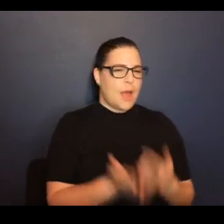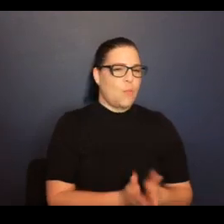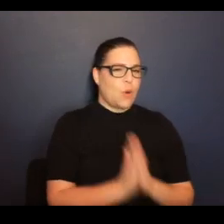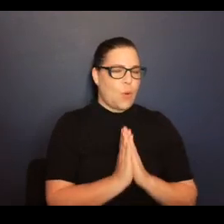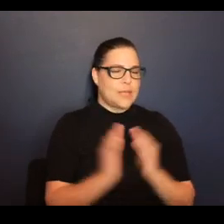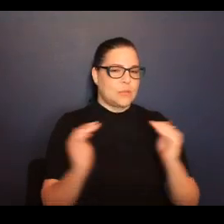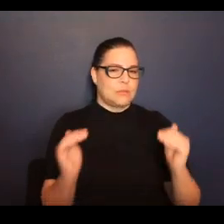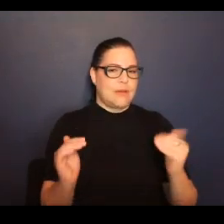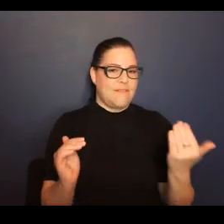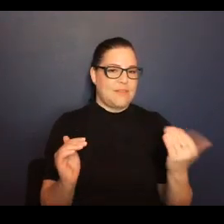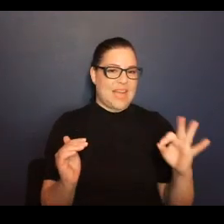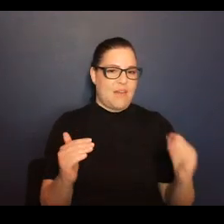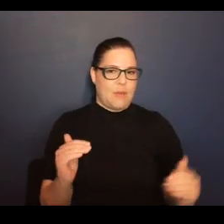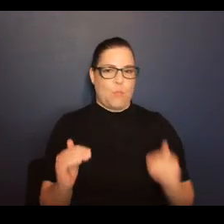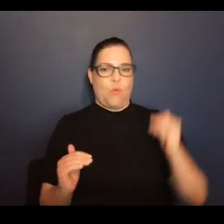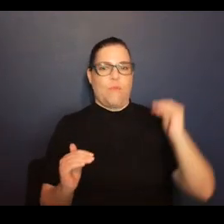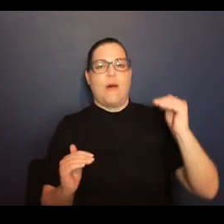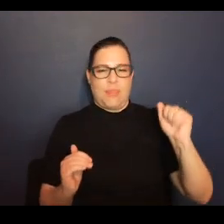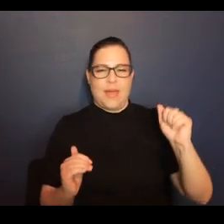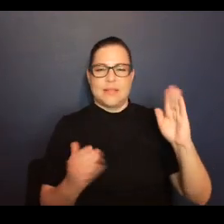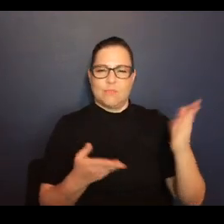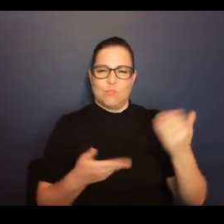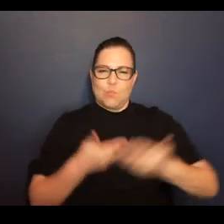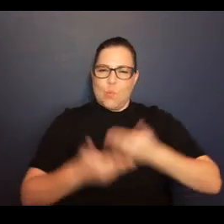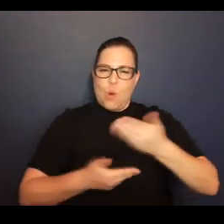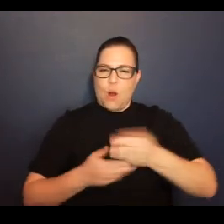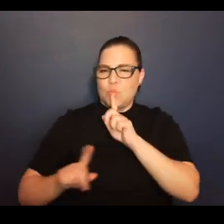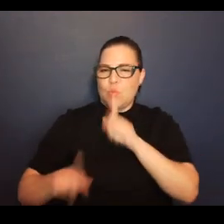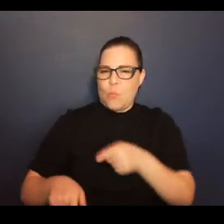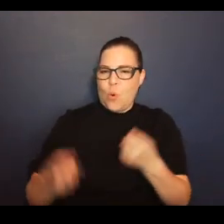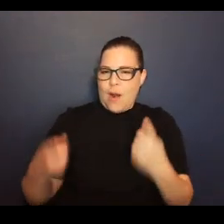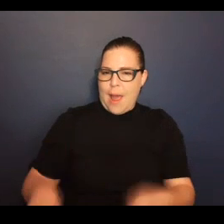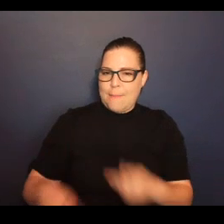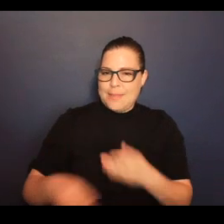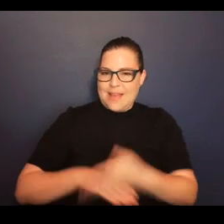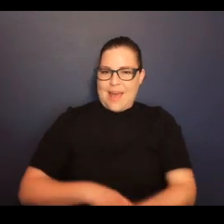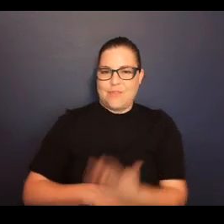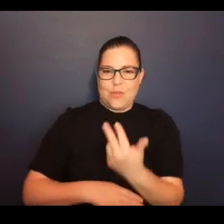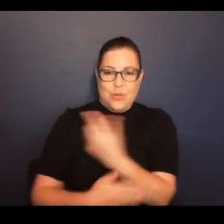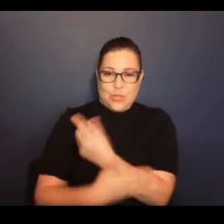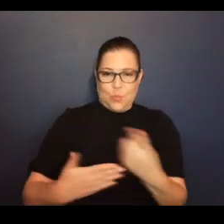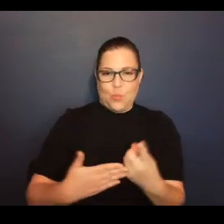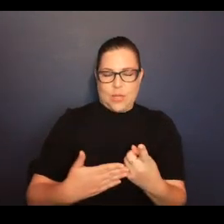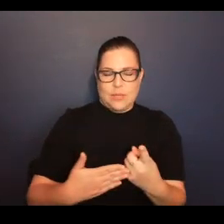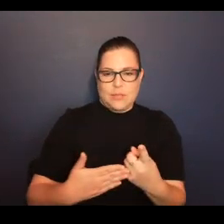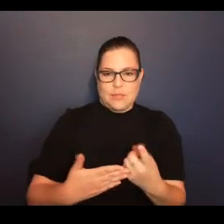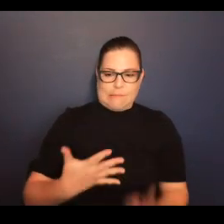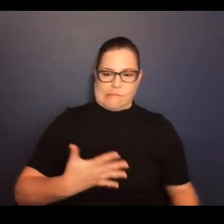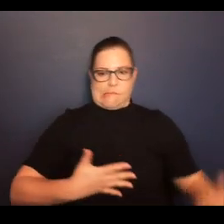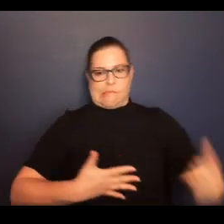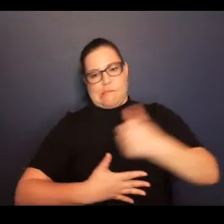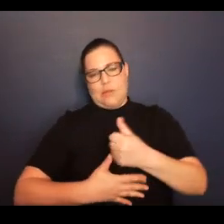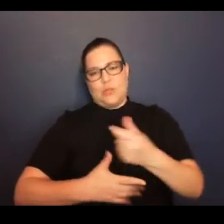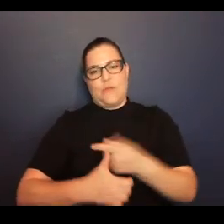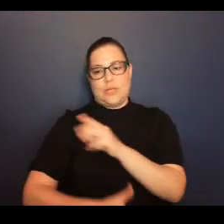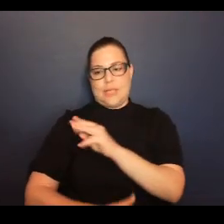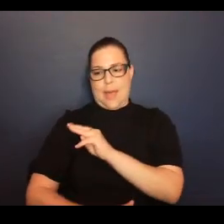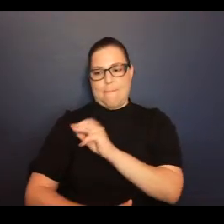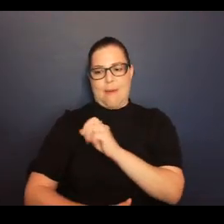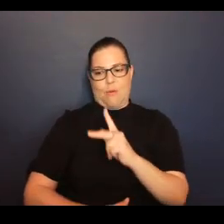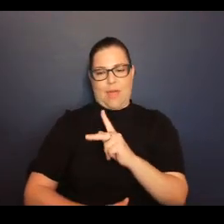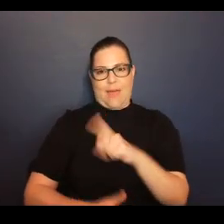item 15F. That's the progress report that staff makes after 13B. So this way we'll hear all MLK items together.